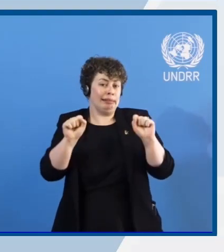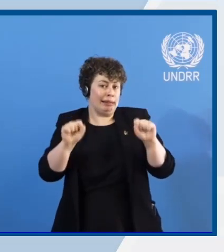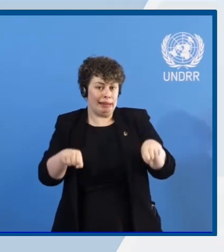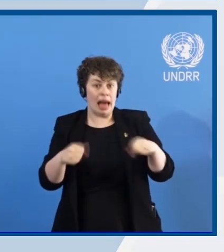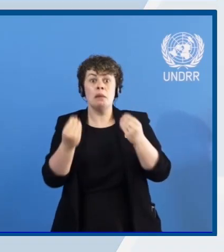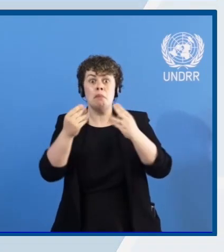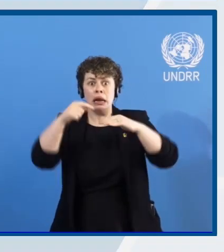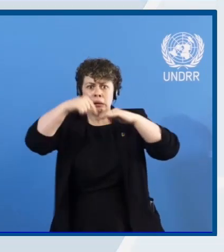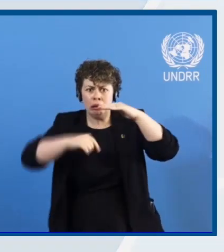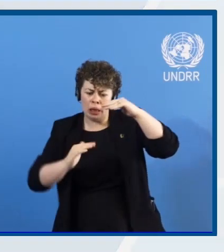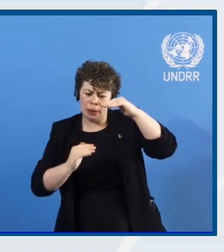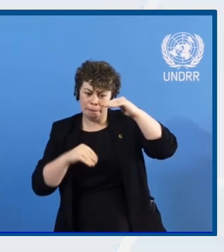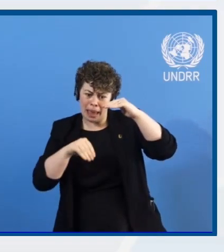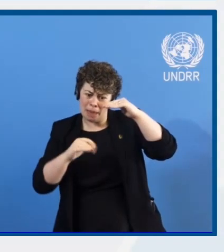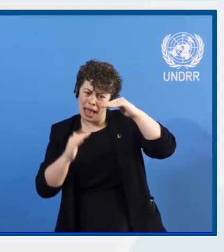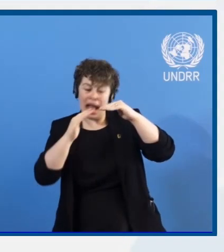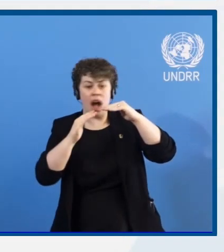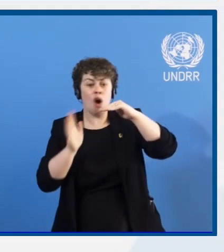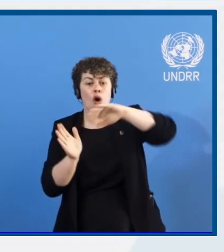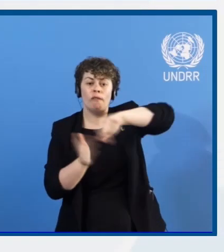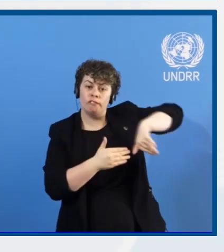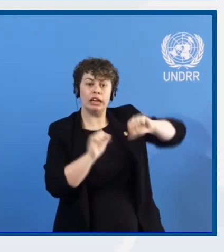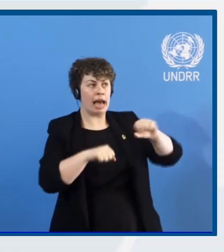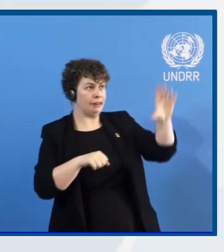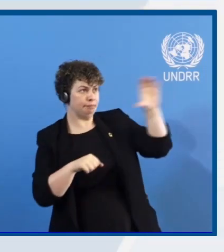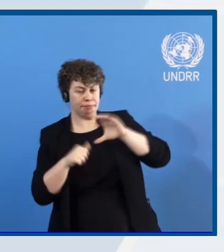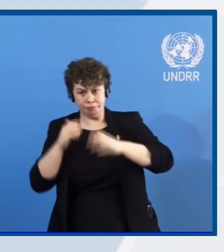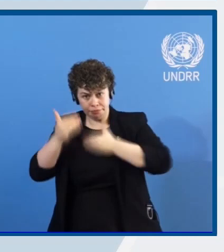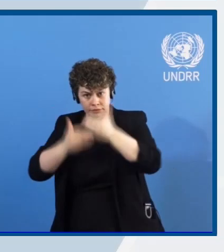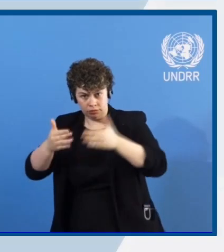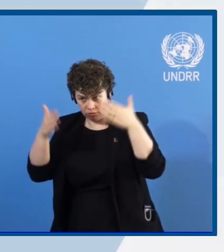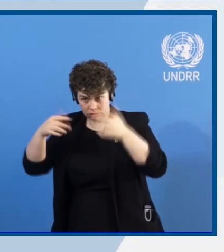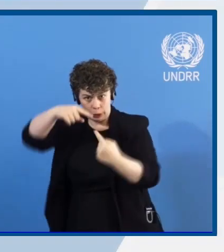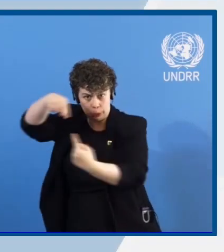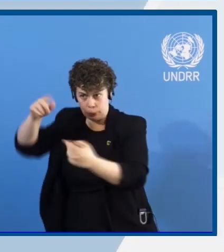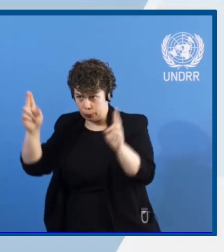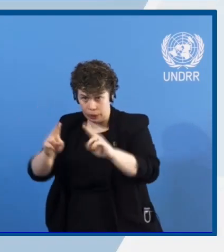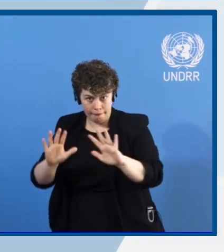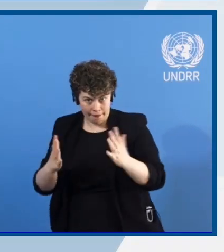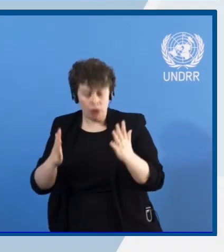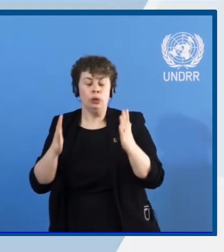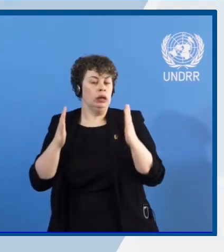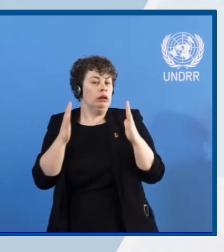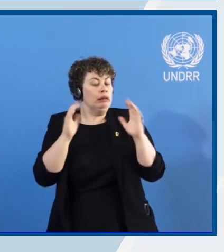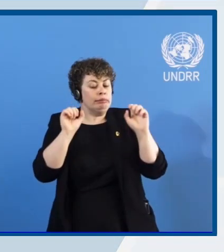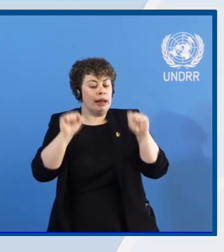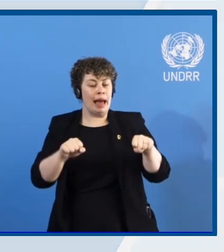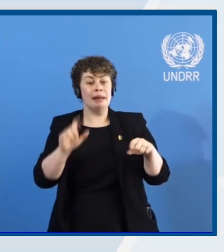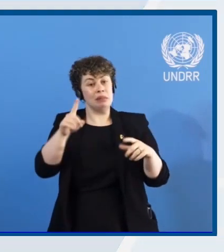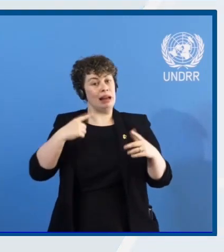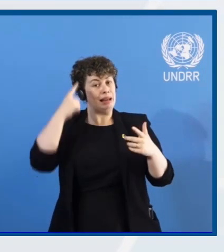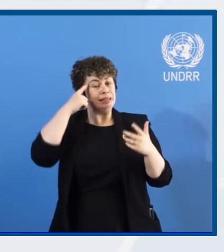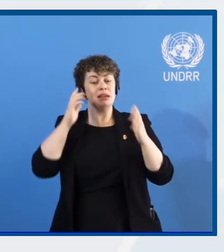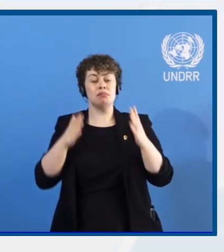their desks. And I would say that the coalition of finance ministers is